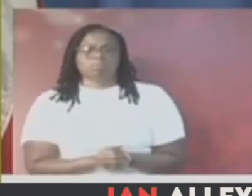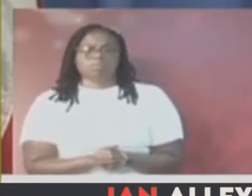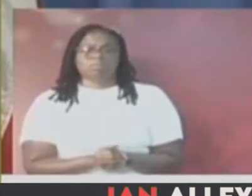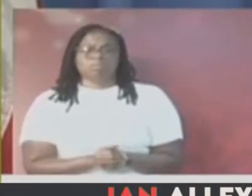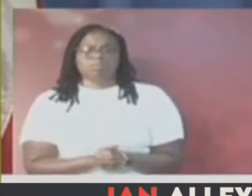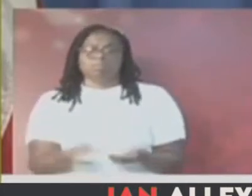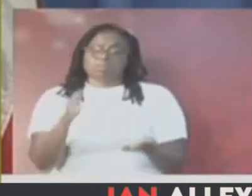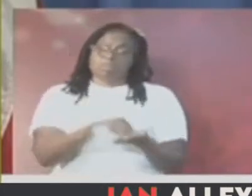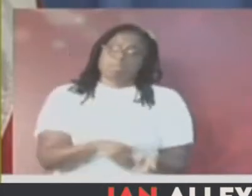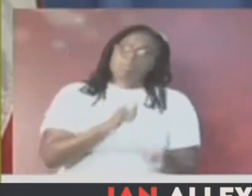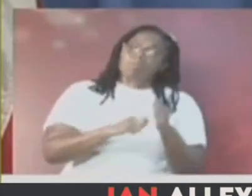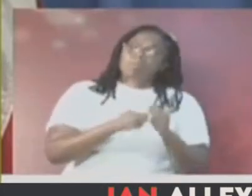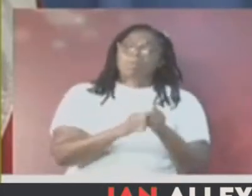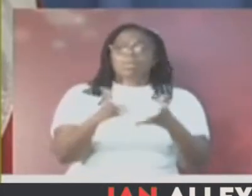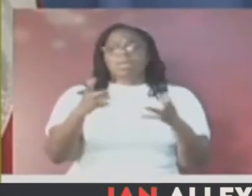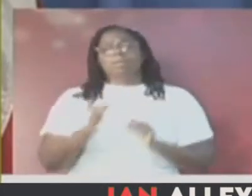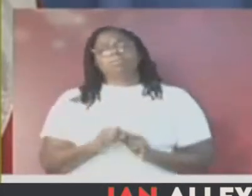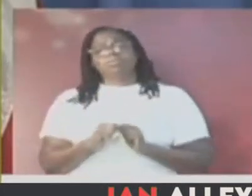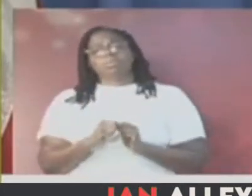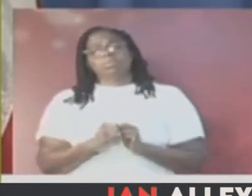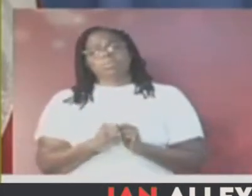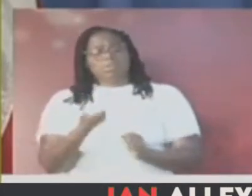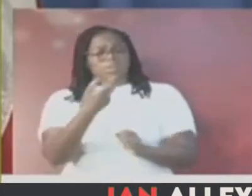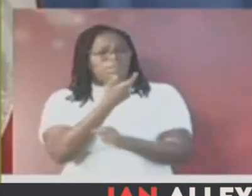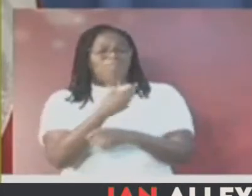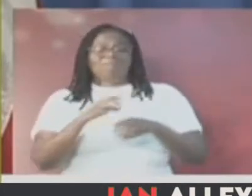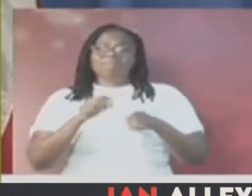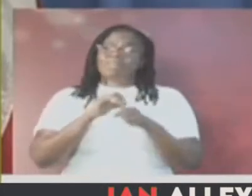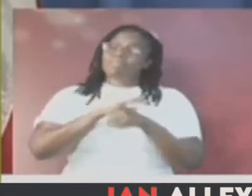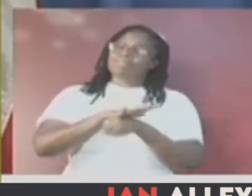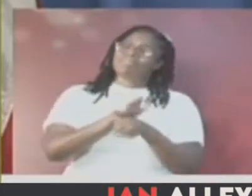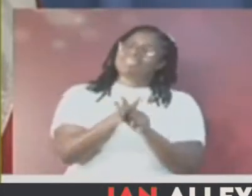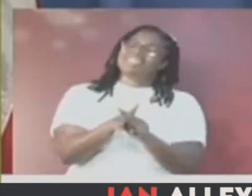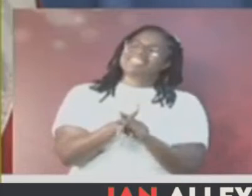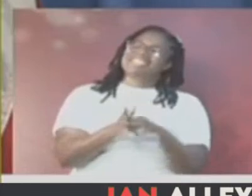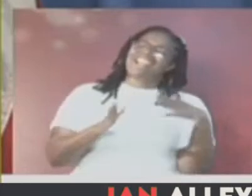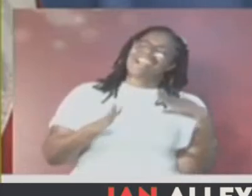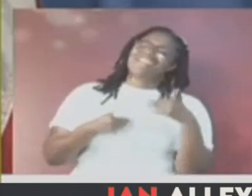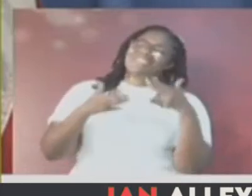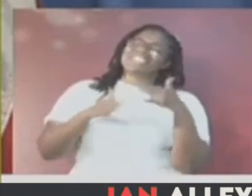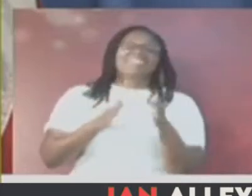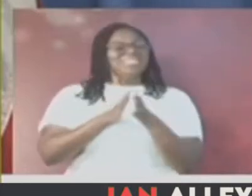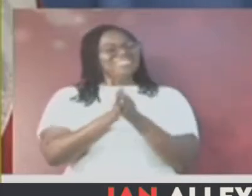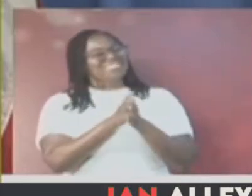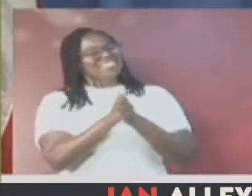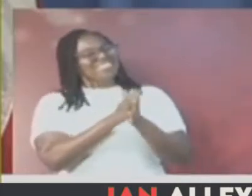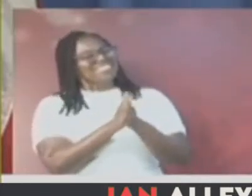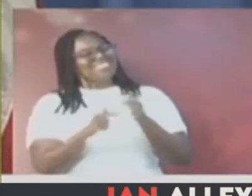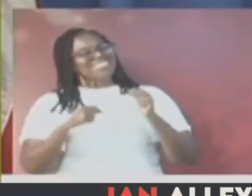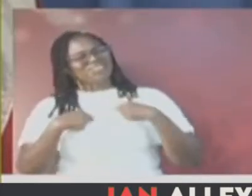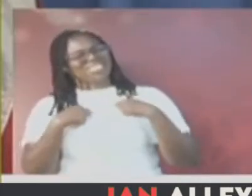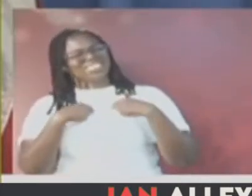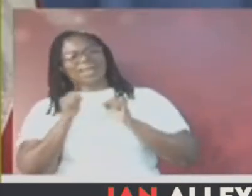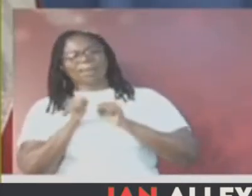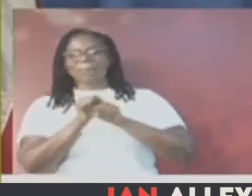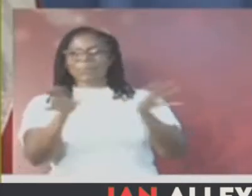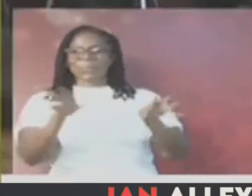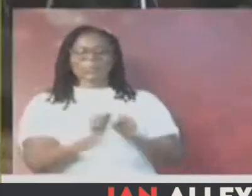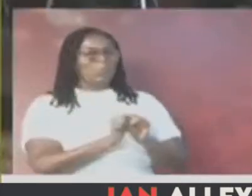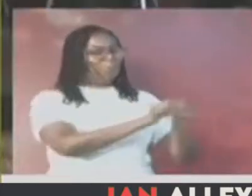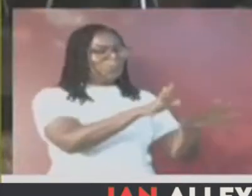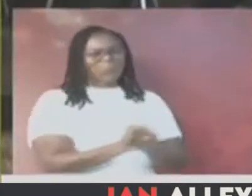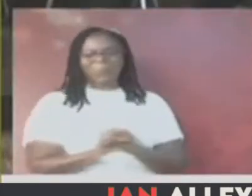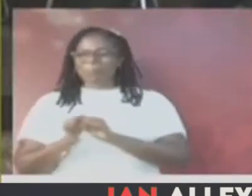then the virus will continue to be very happy amongst us, taking many of us along the way. Is